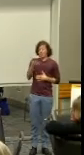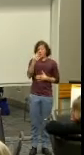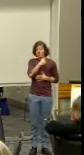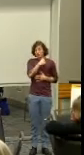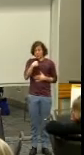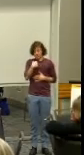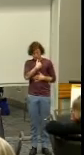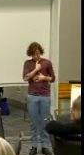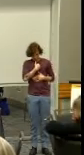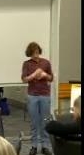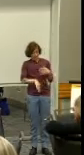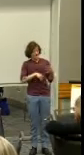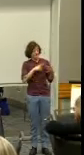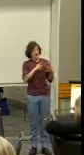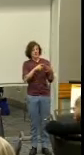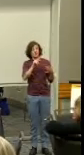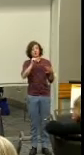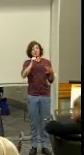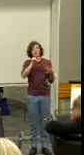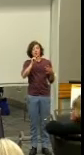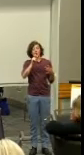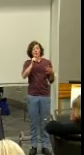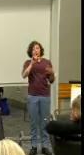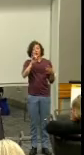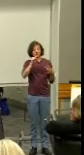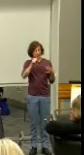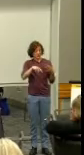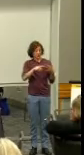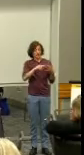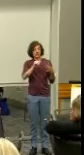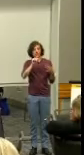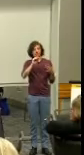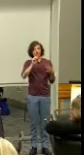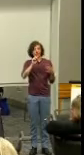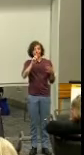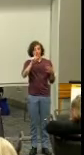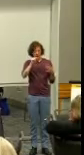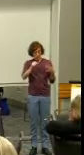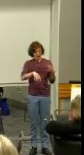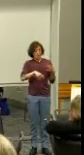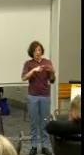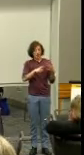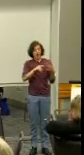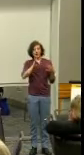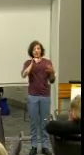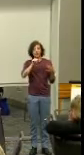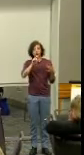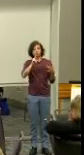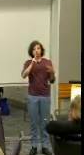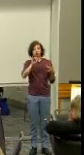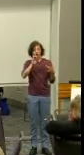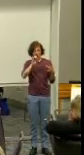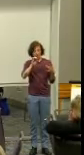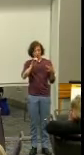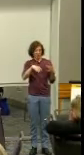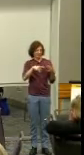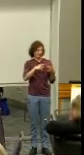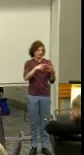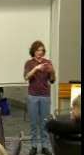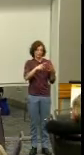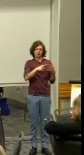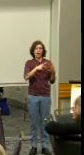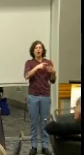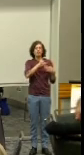myself, Alexis, we had Amanda as a project manager, and Jackie as a job captain. So just kind of give you an idea of the number of